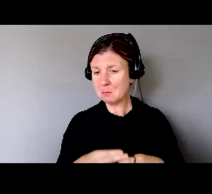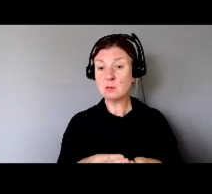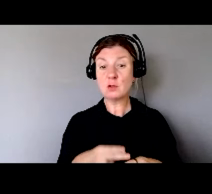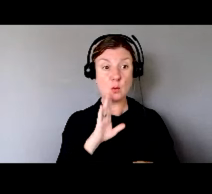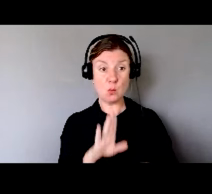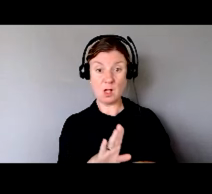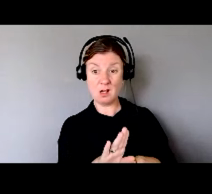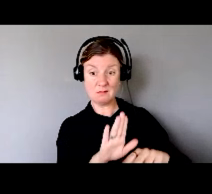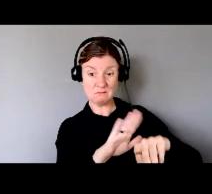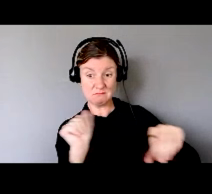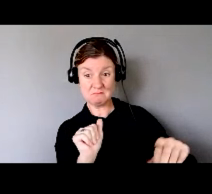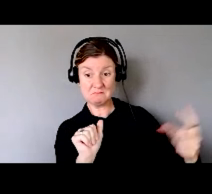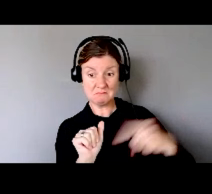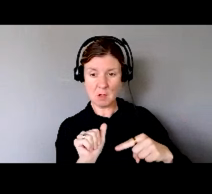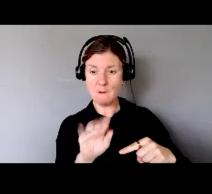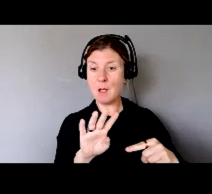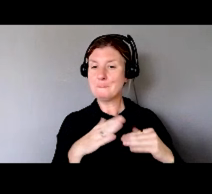in mid-September.